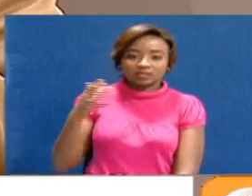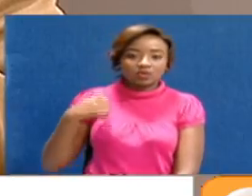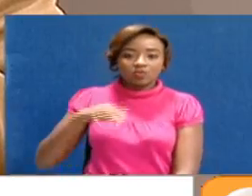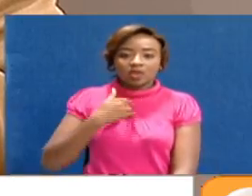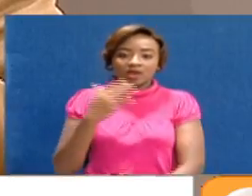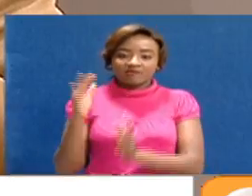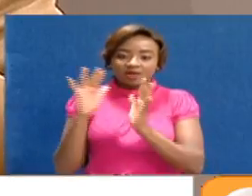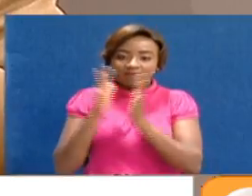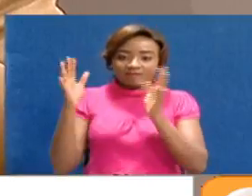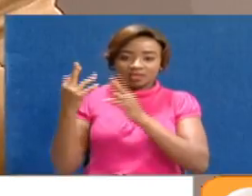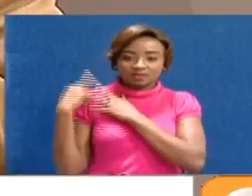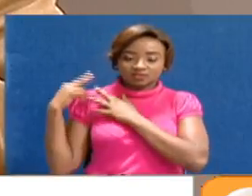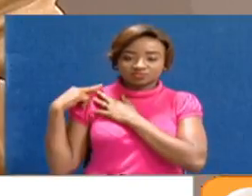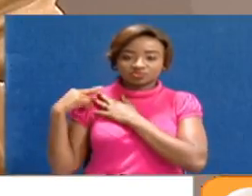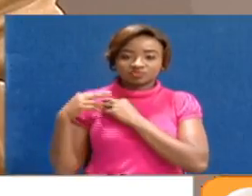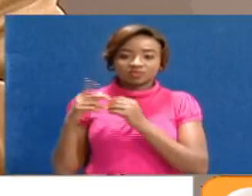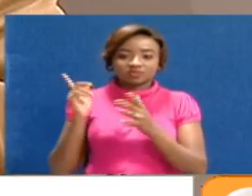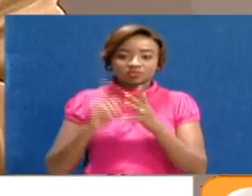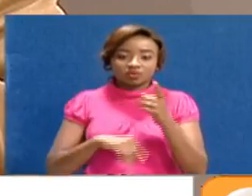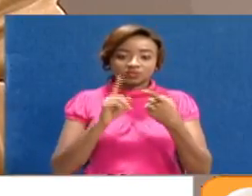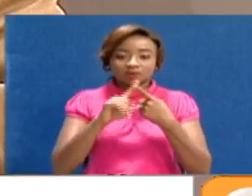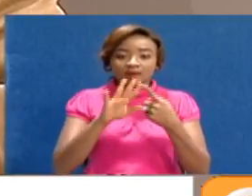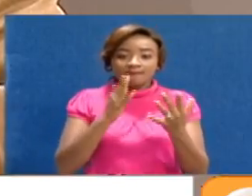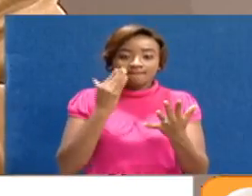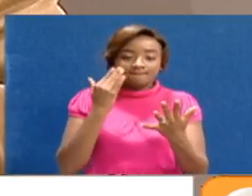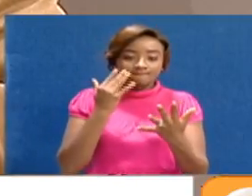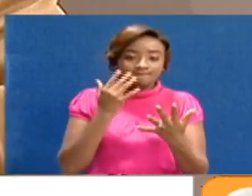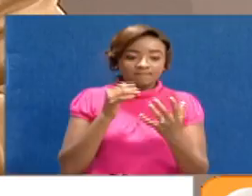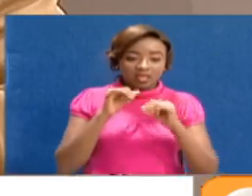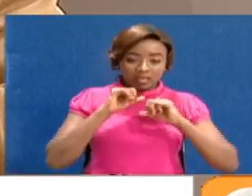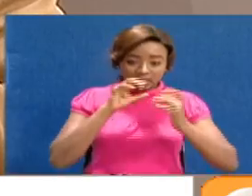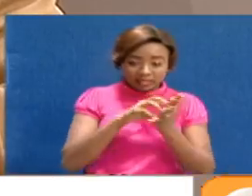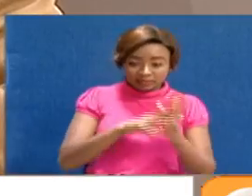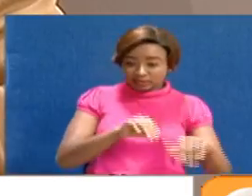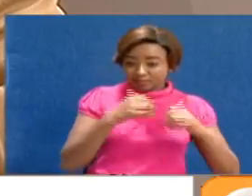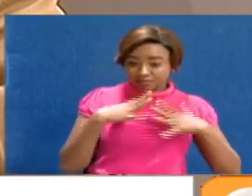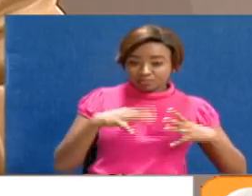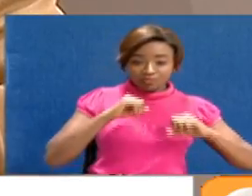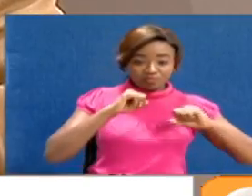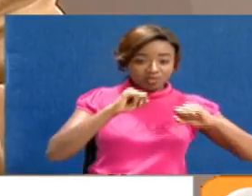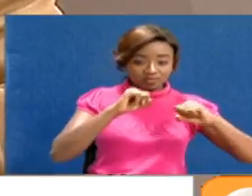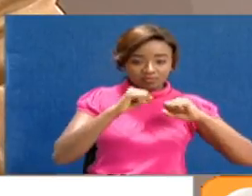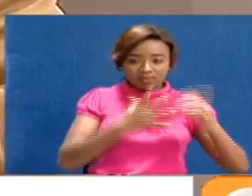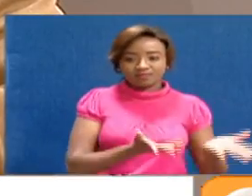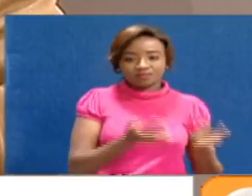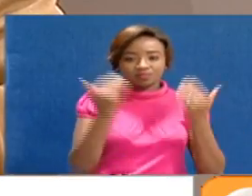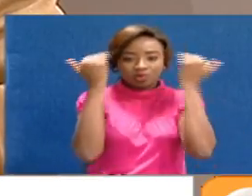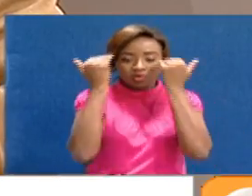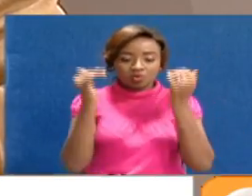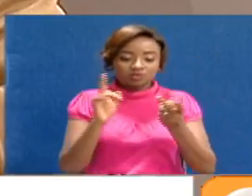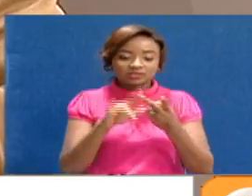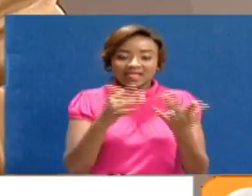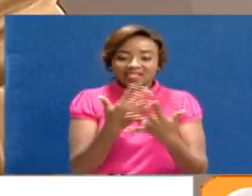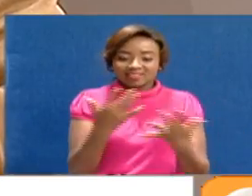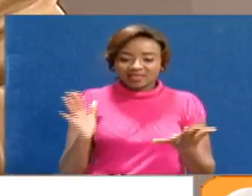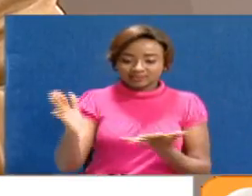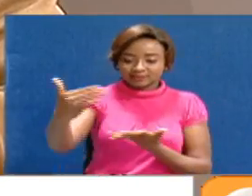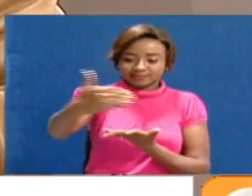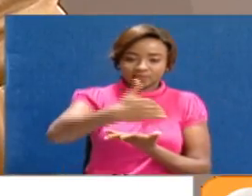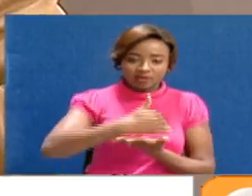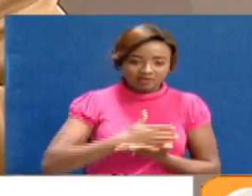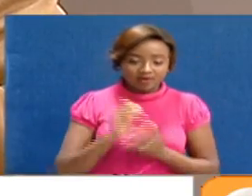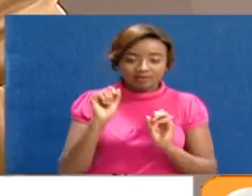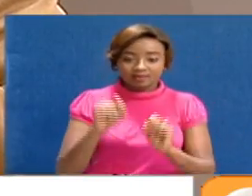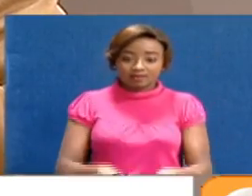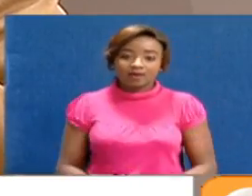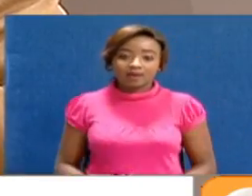as my closing remarks. Yeah. One, prosecution of high-impact cases. Two, asset recovery. And